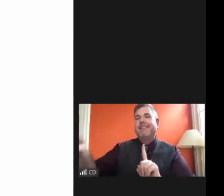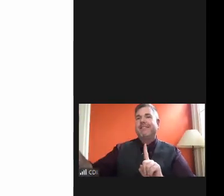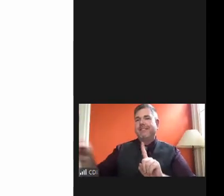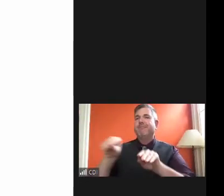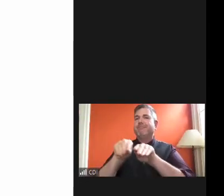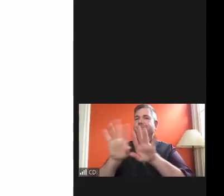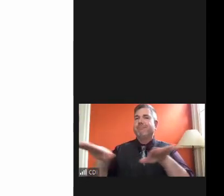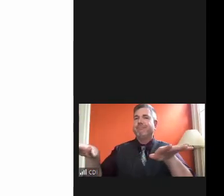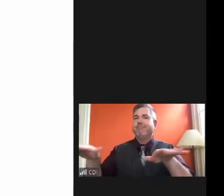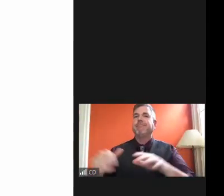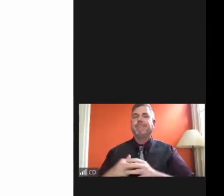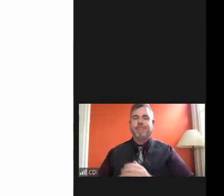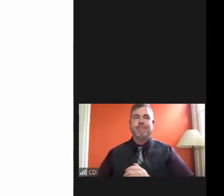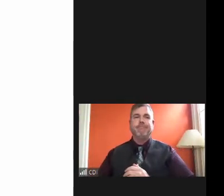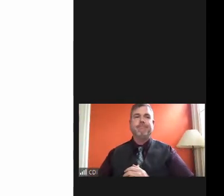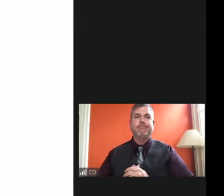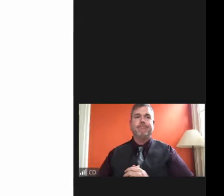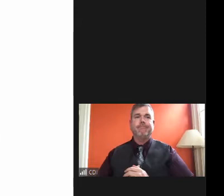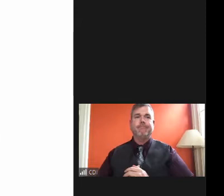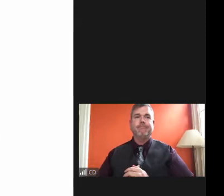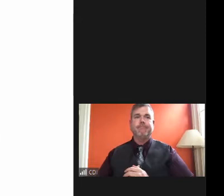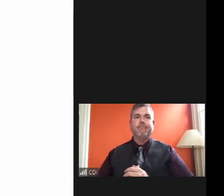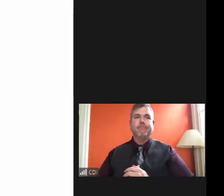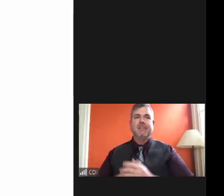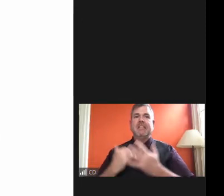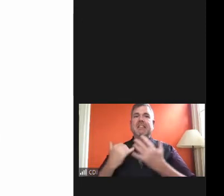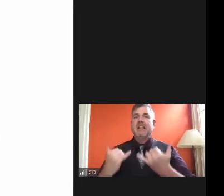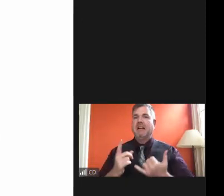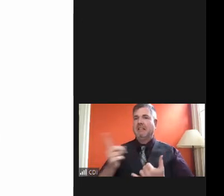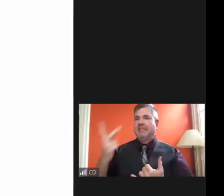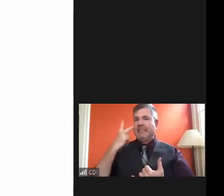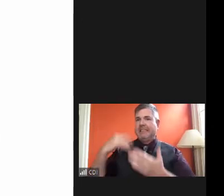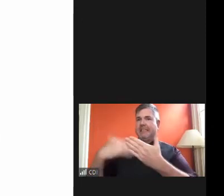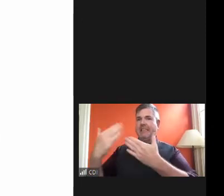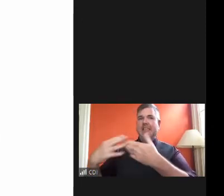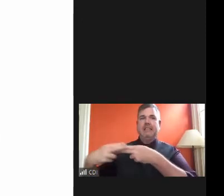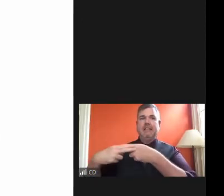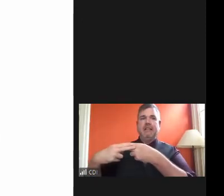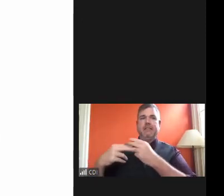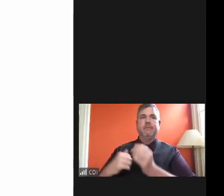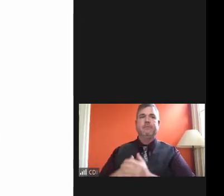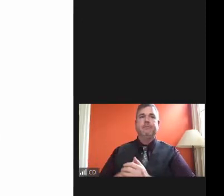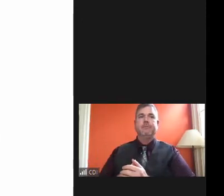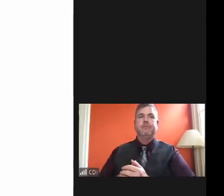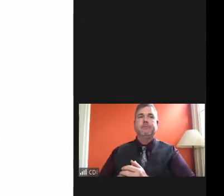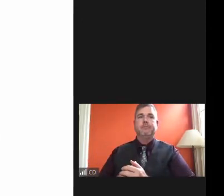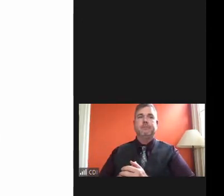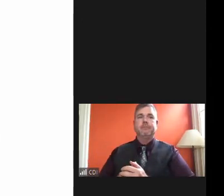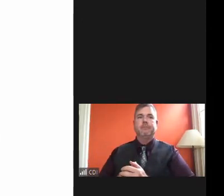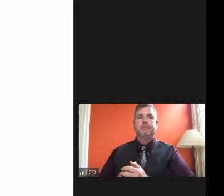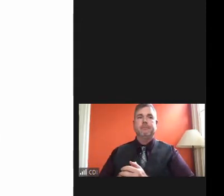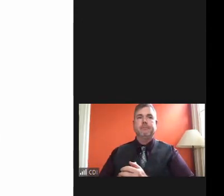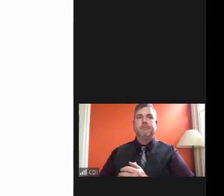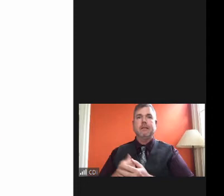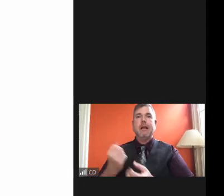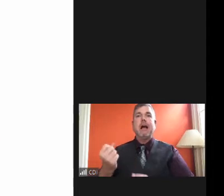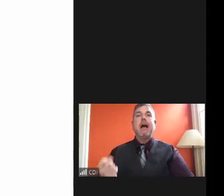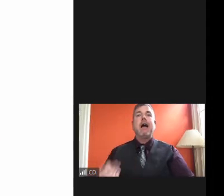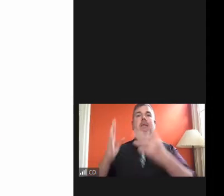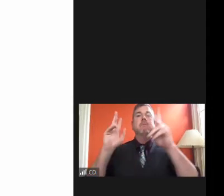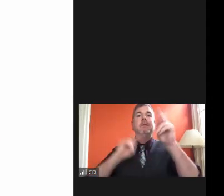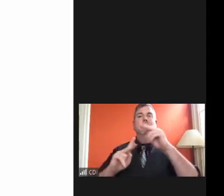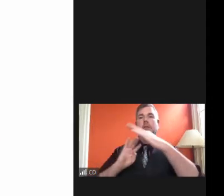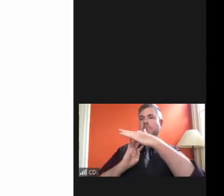number of people who are in our hospitals. So when we talk about surge, we're talking about hospitalization rates. And today we have 32 people